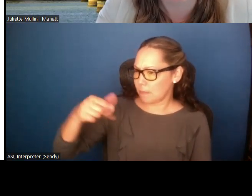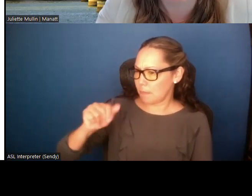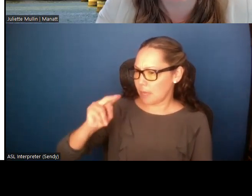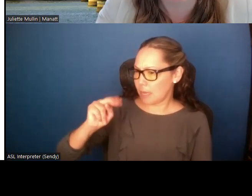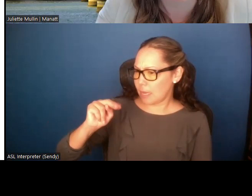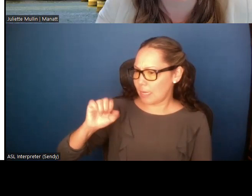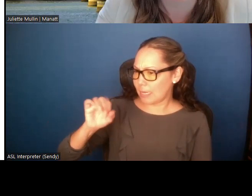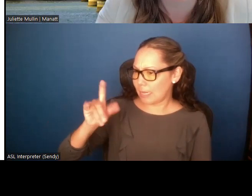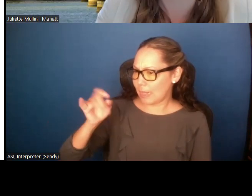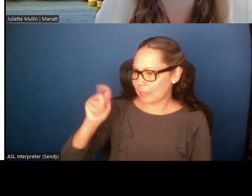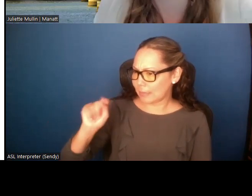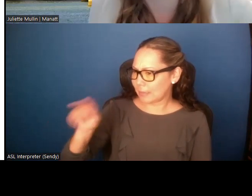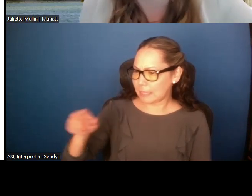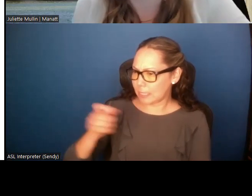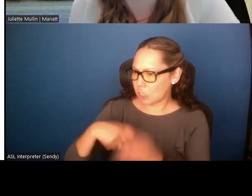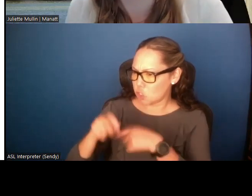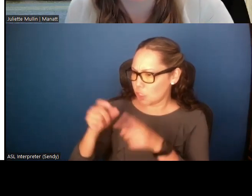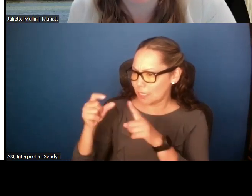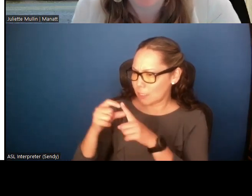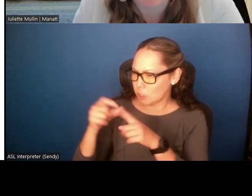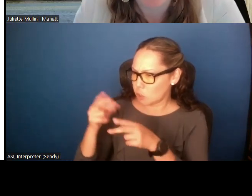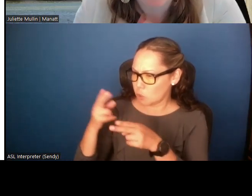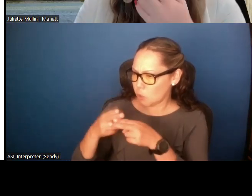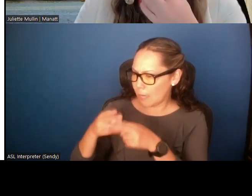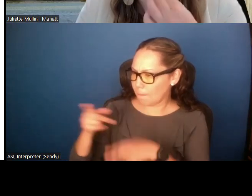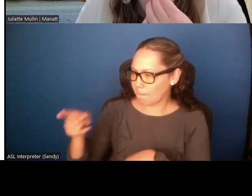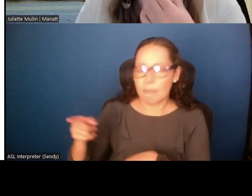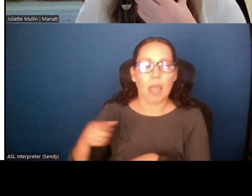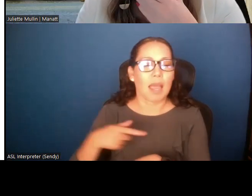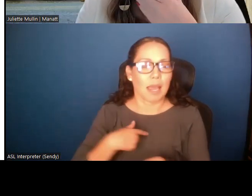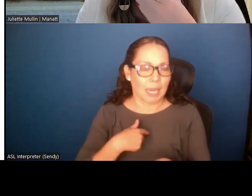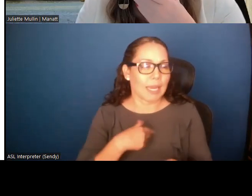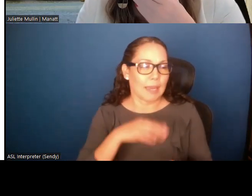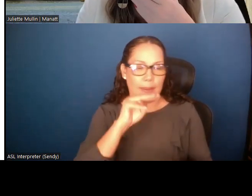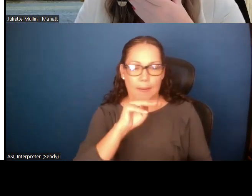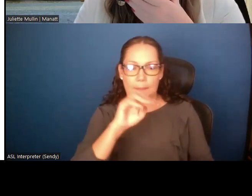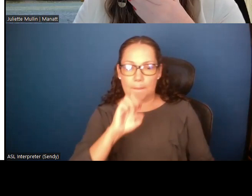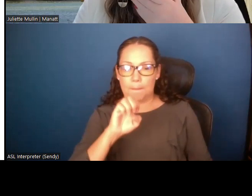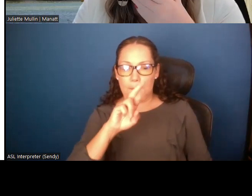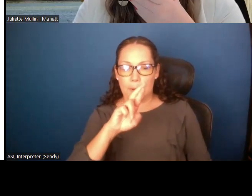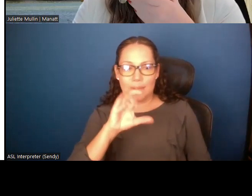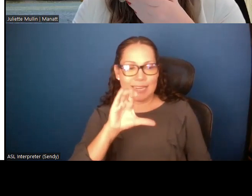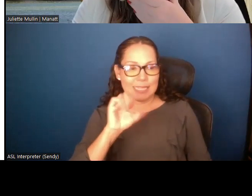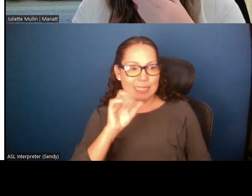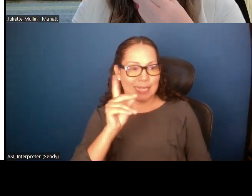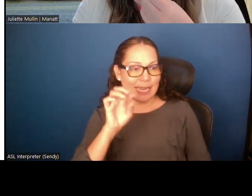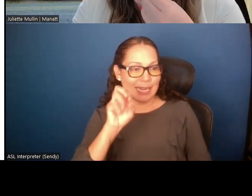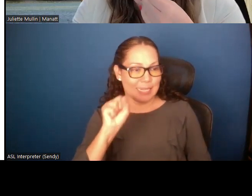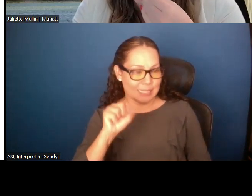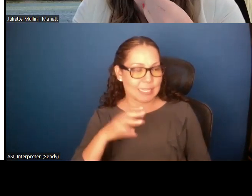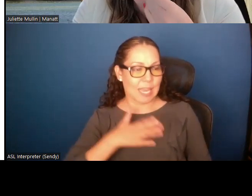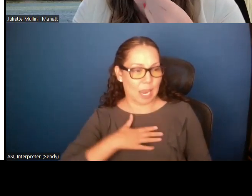this is Mercedes. I wrote on the chat. So one issue that I had already with